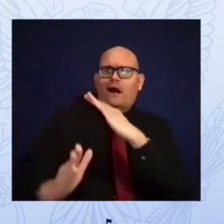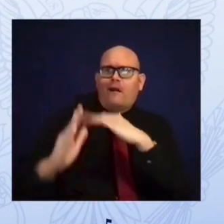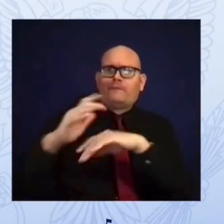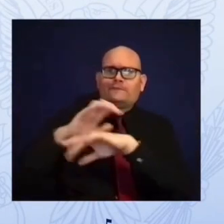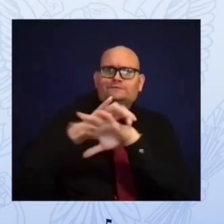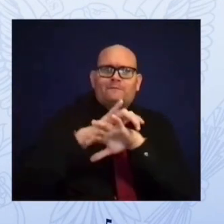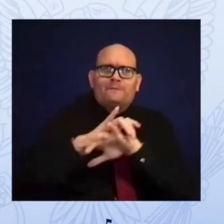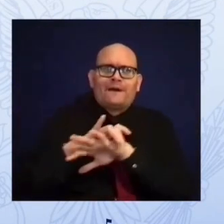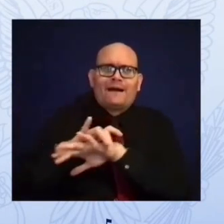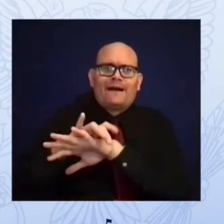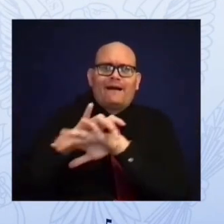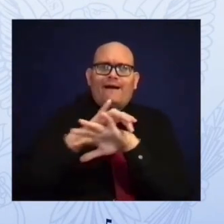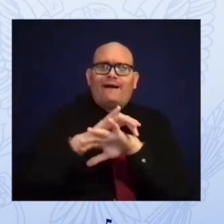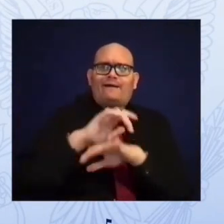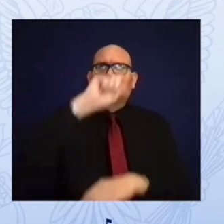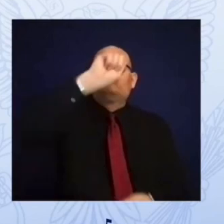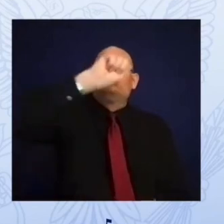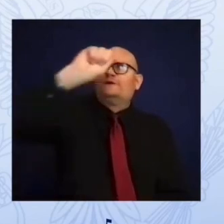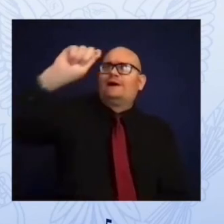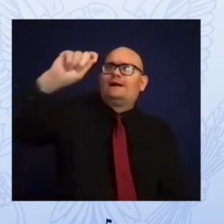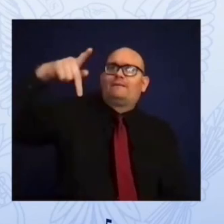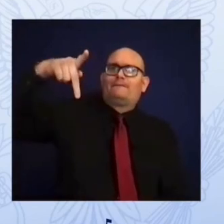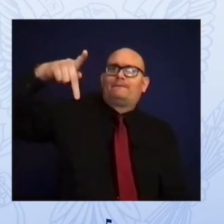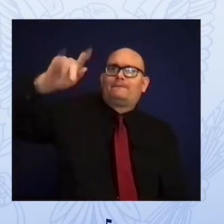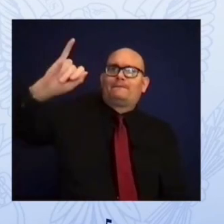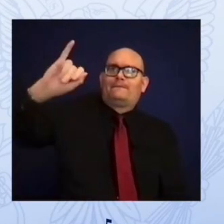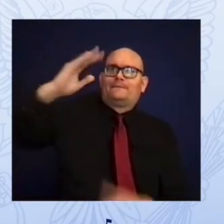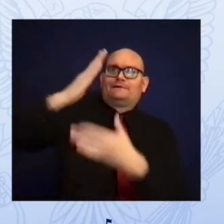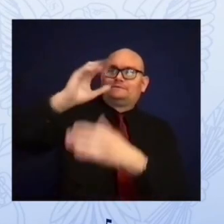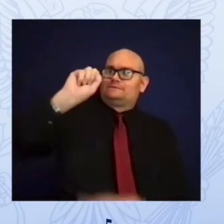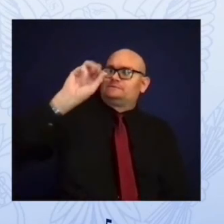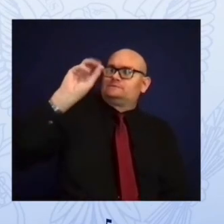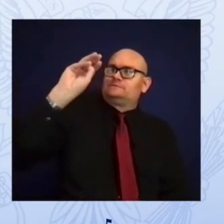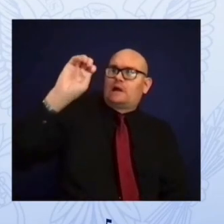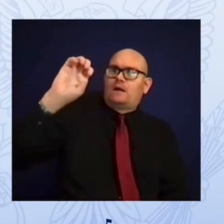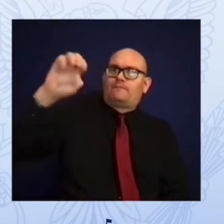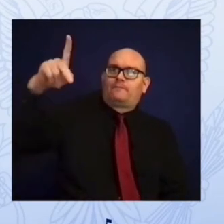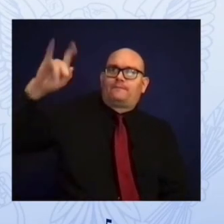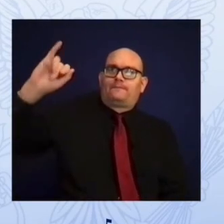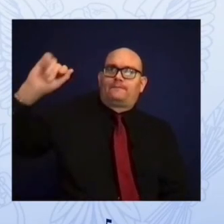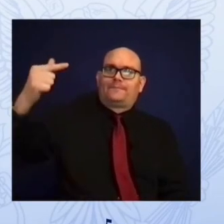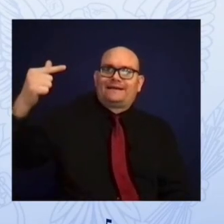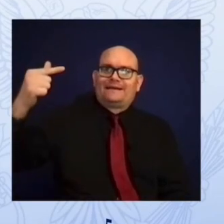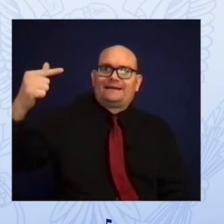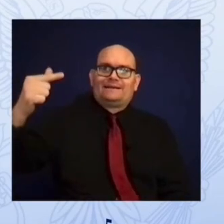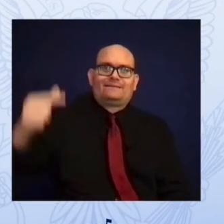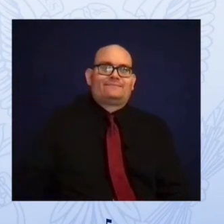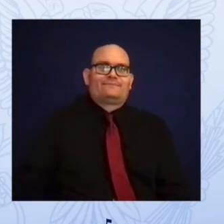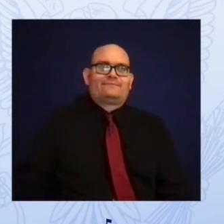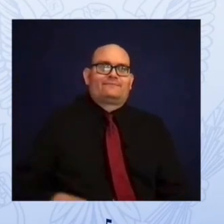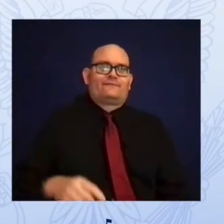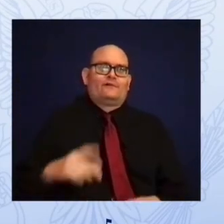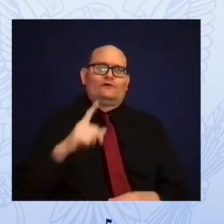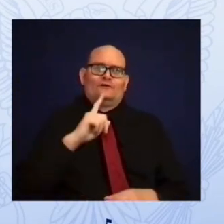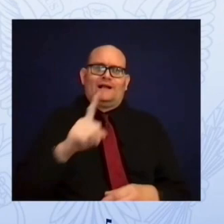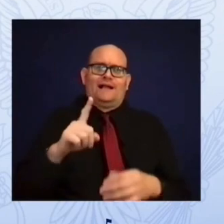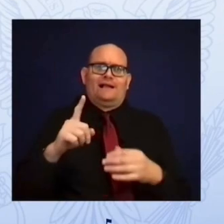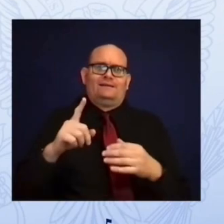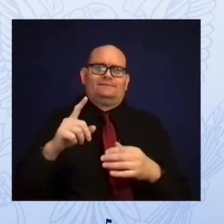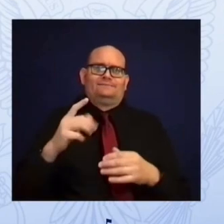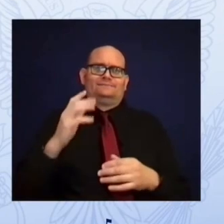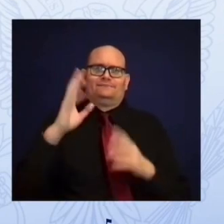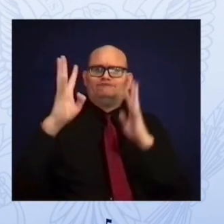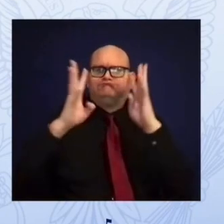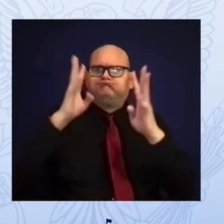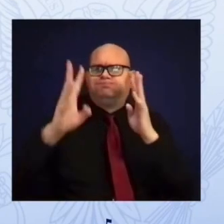magical nanny who held tea parties on the ceiling. As I pored over page after page, without even